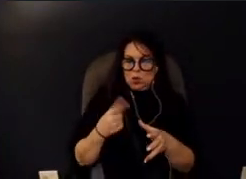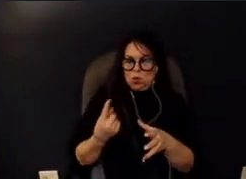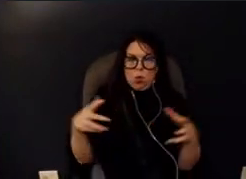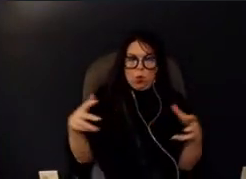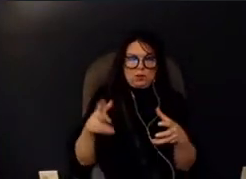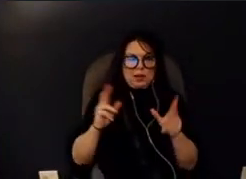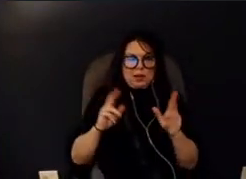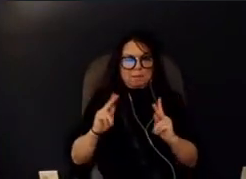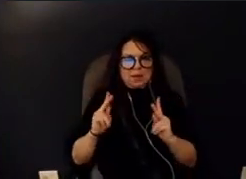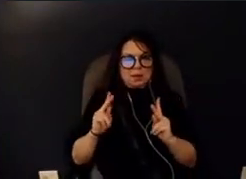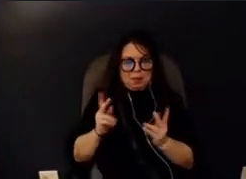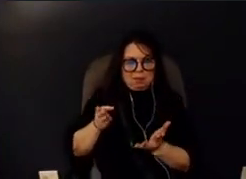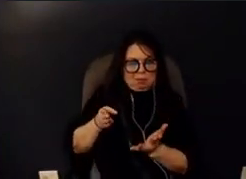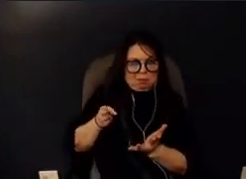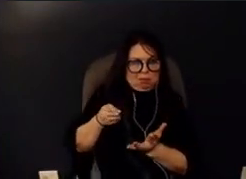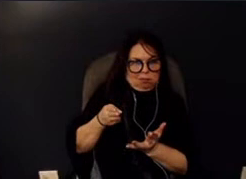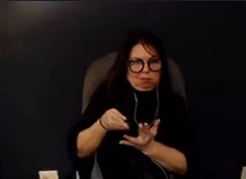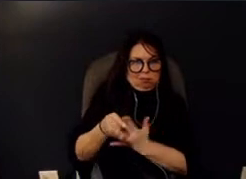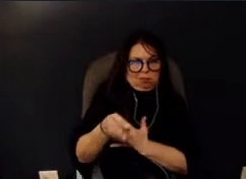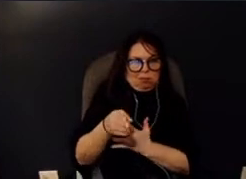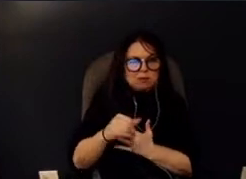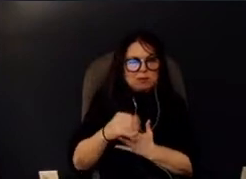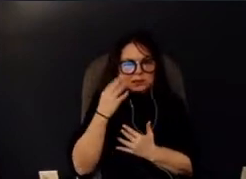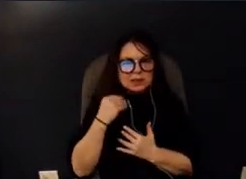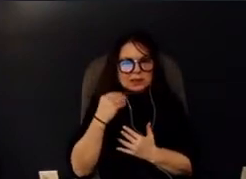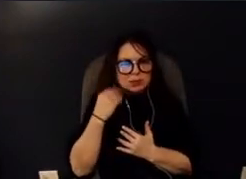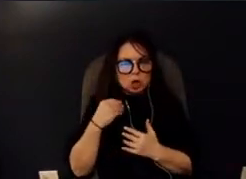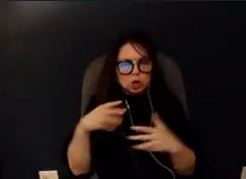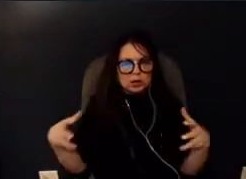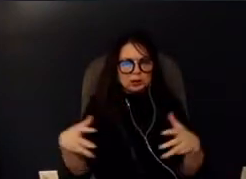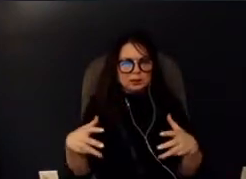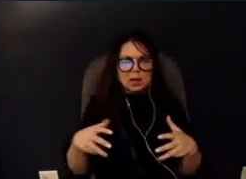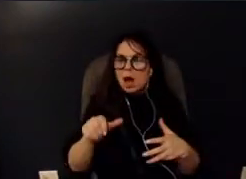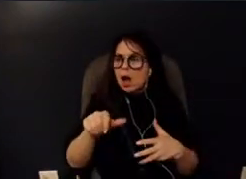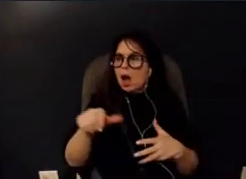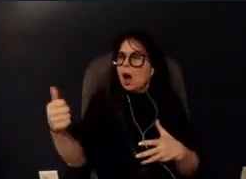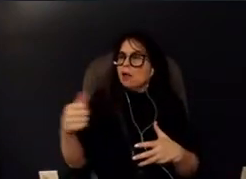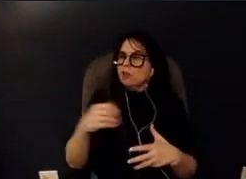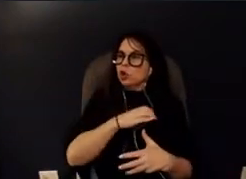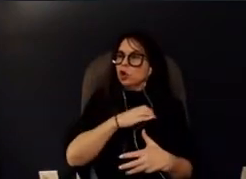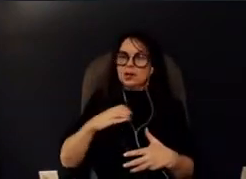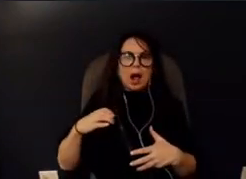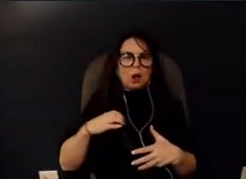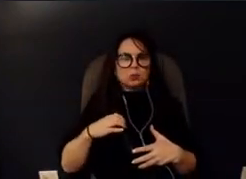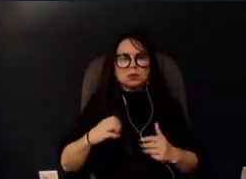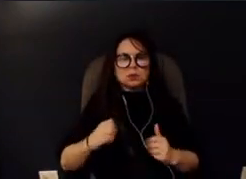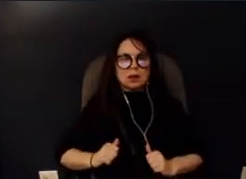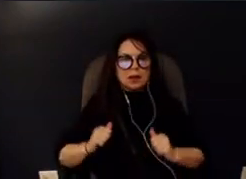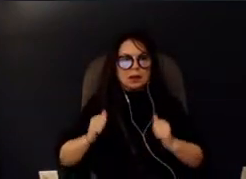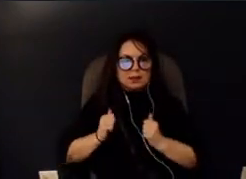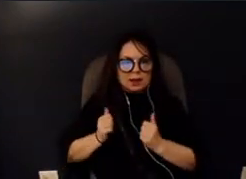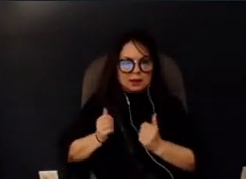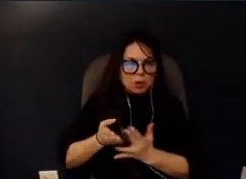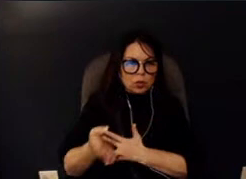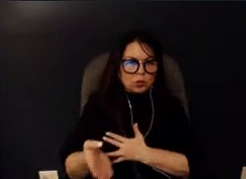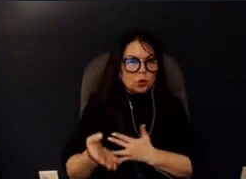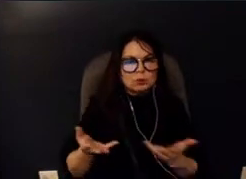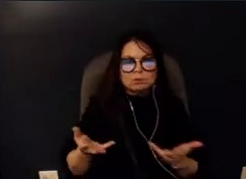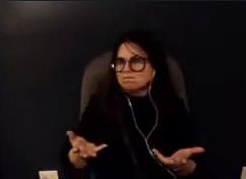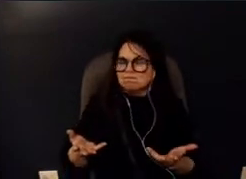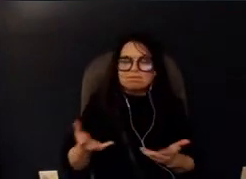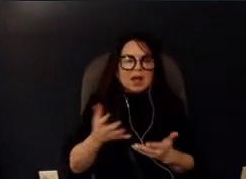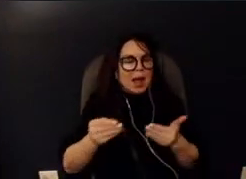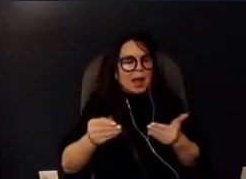time for our city, that there isn't other council members that have lived through this, that there won't be any other future council members that had